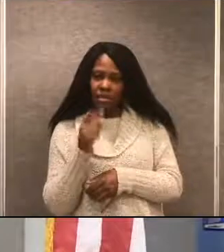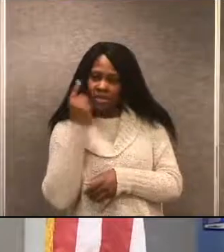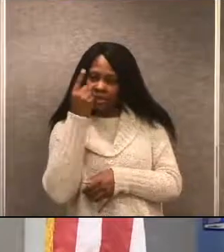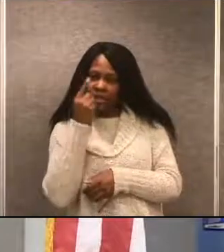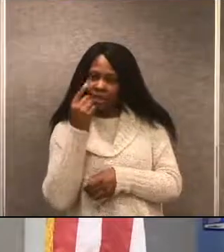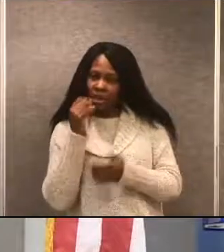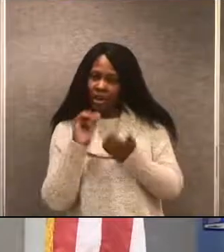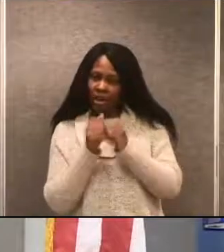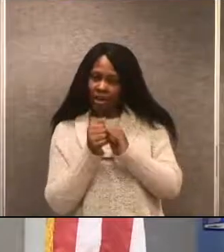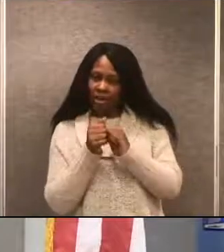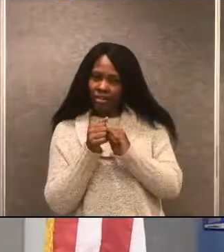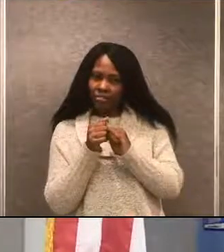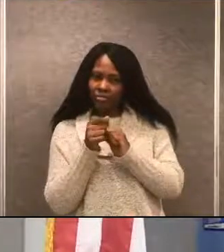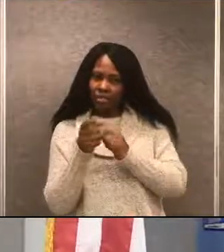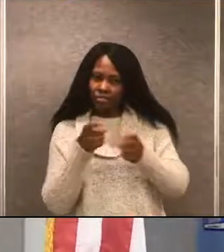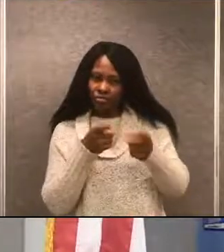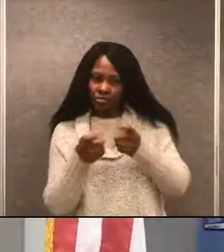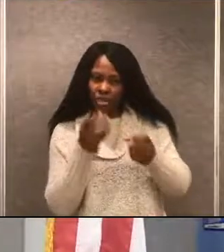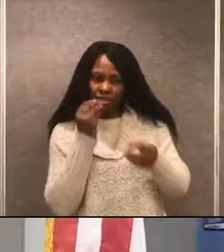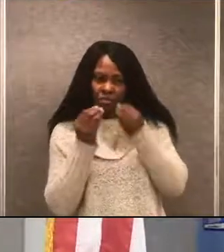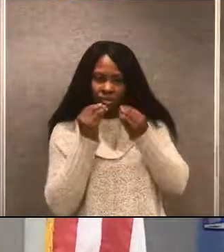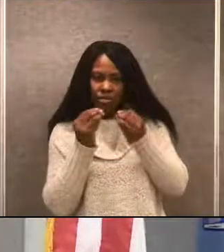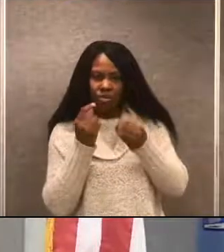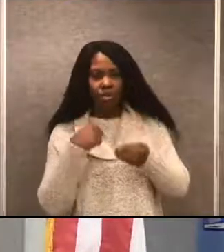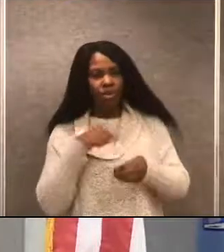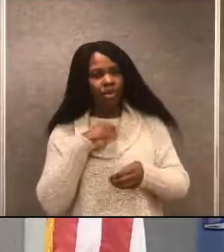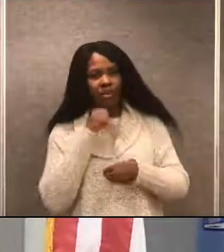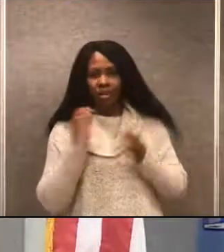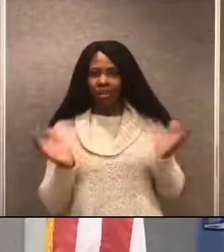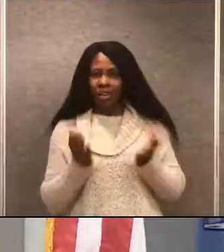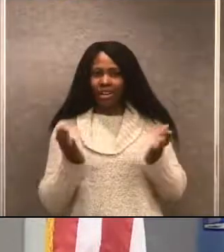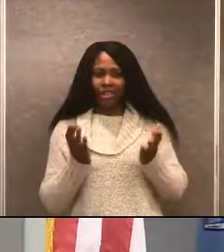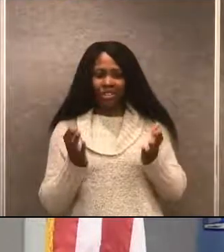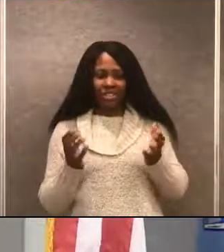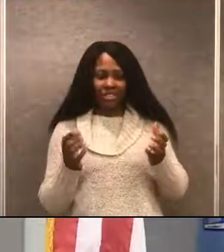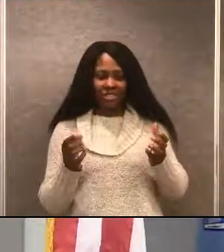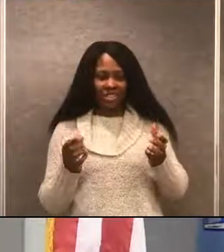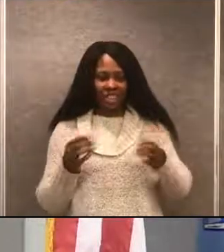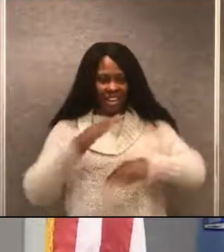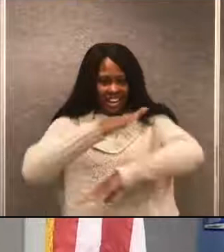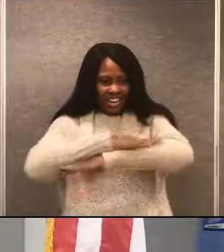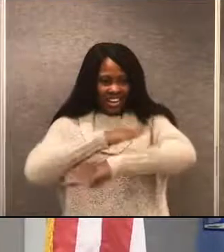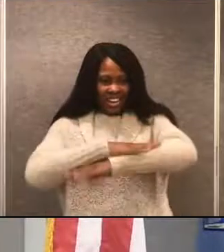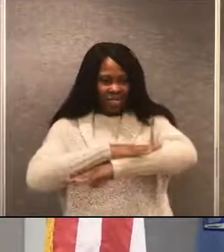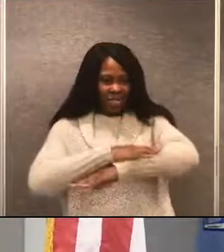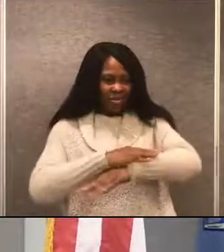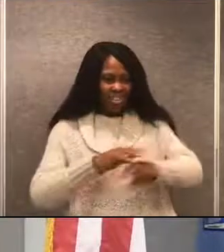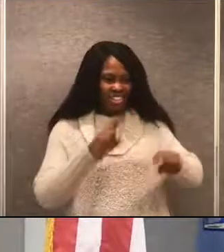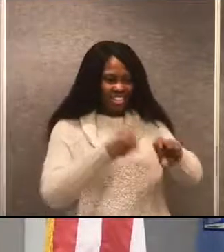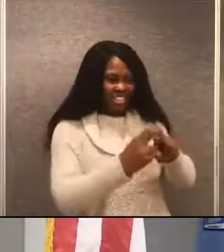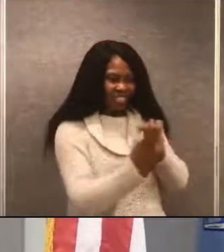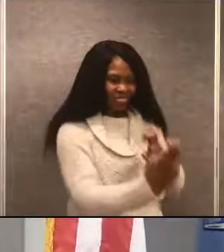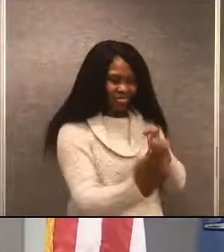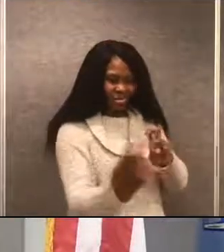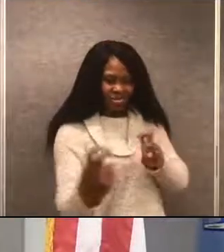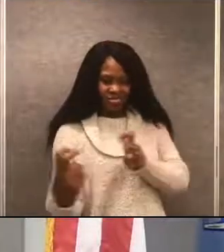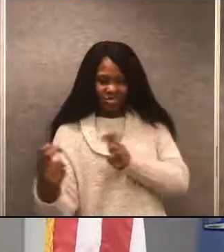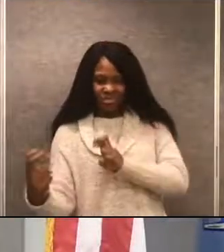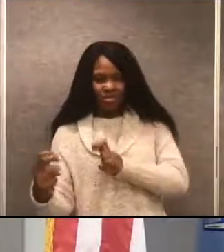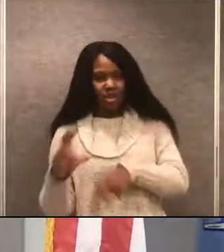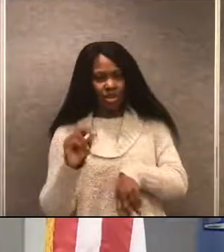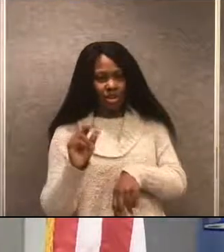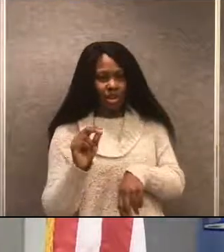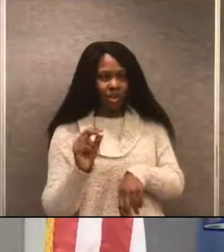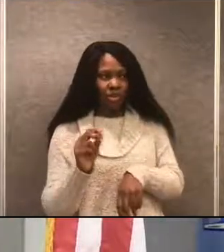not encouraging that you sit around a table. We're encouraging instead that you offer food via a buffet style. And